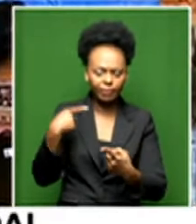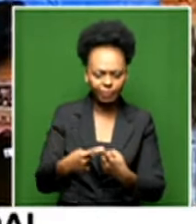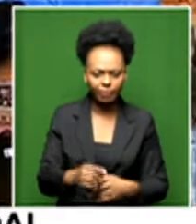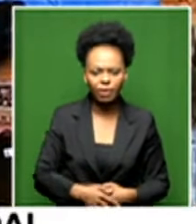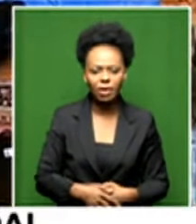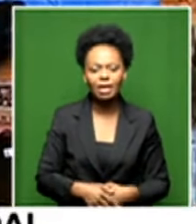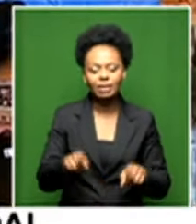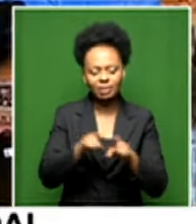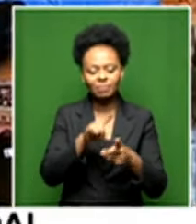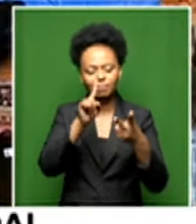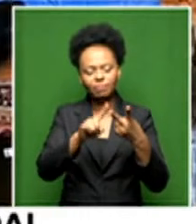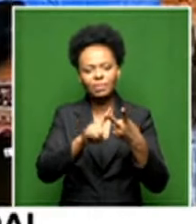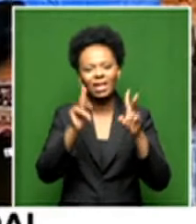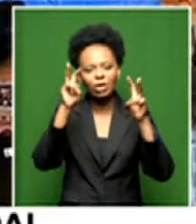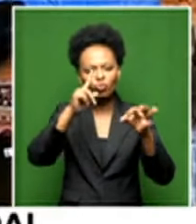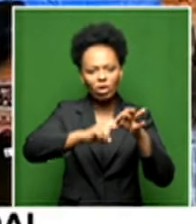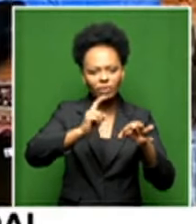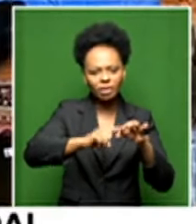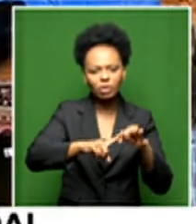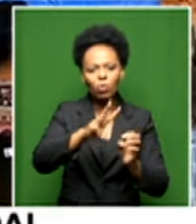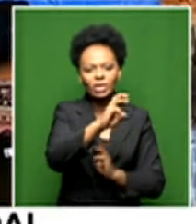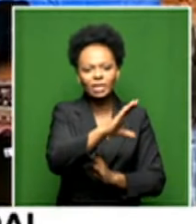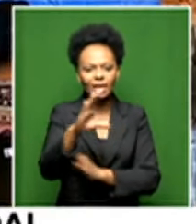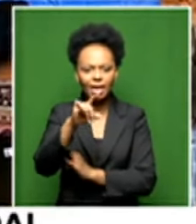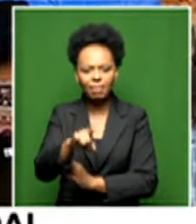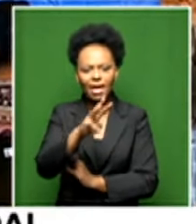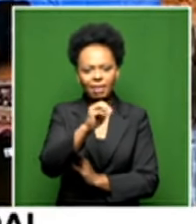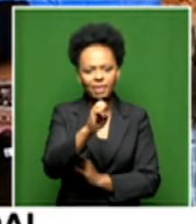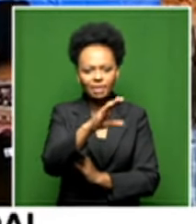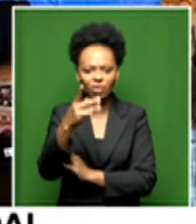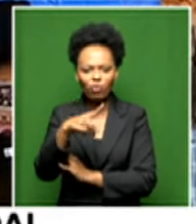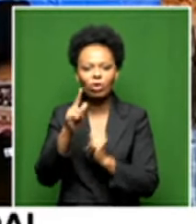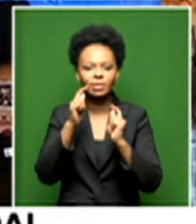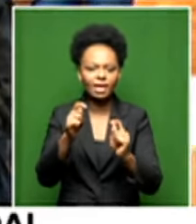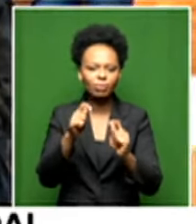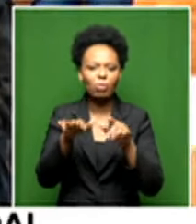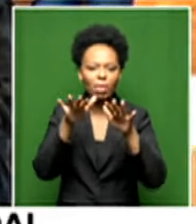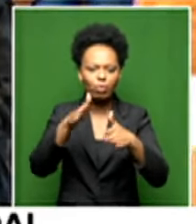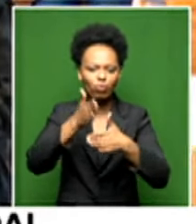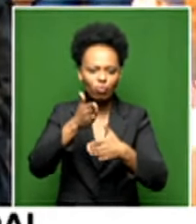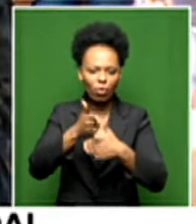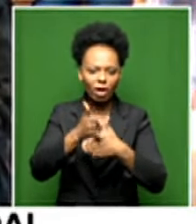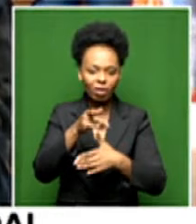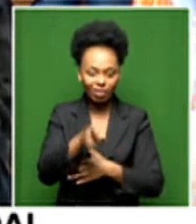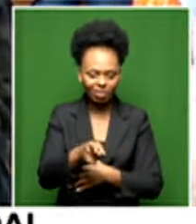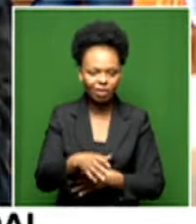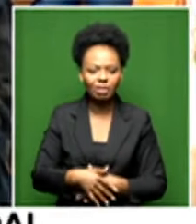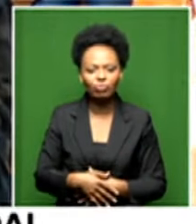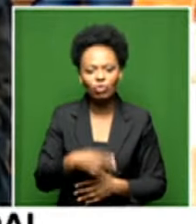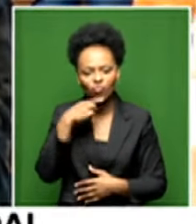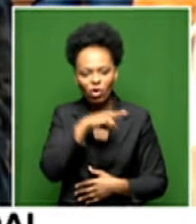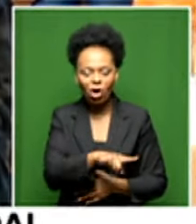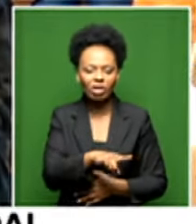qualification saga involving the DA's Western Cape MEC for Transport and Public Works, Bonginkosi